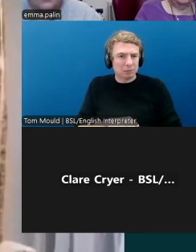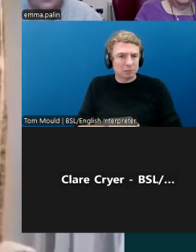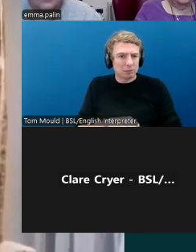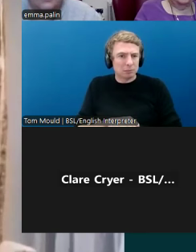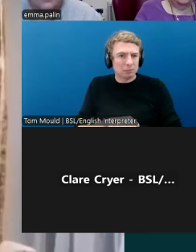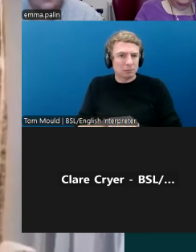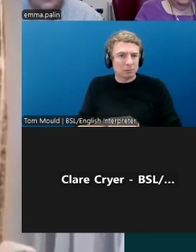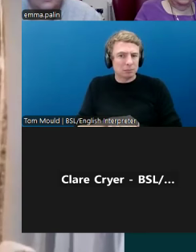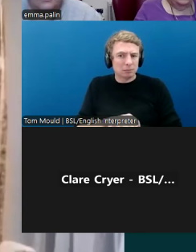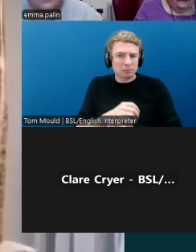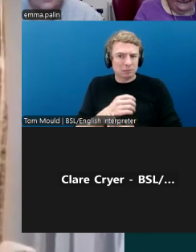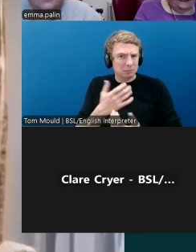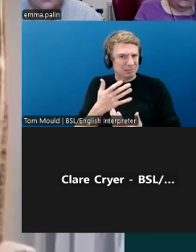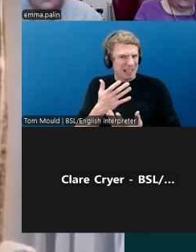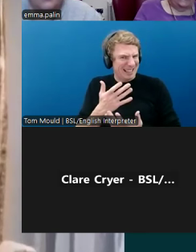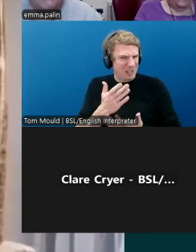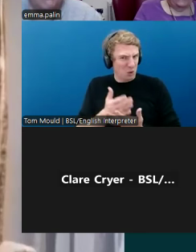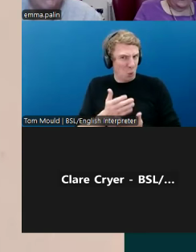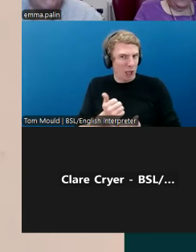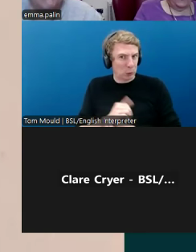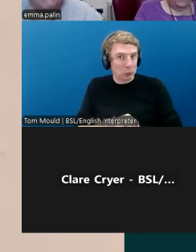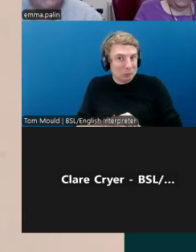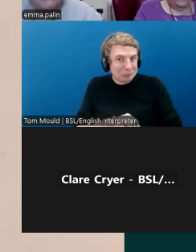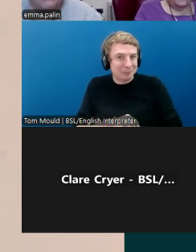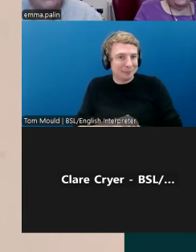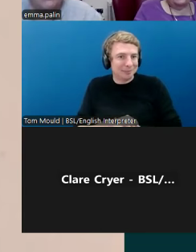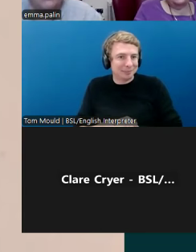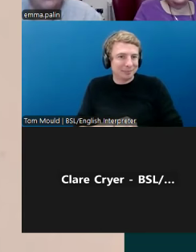I think that's pretty good. Beautiful, isn't it?